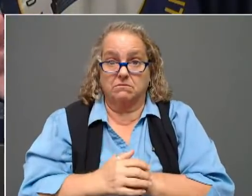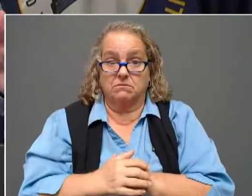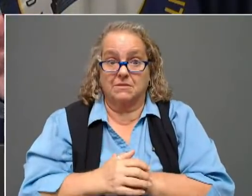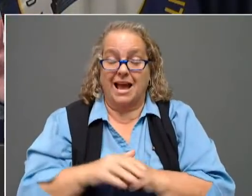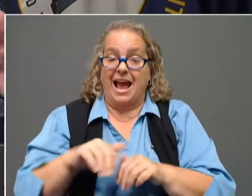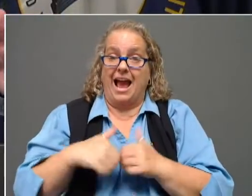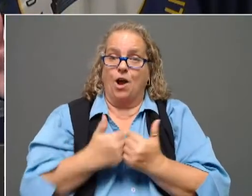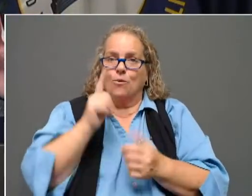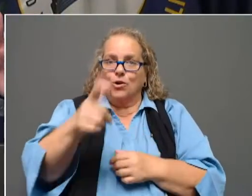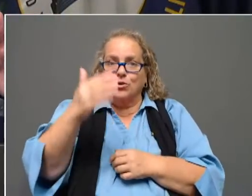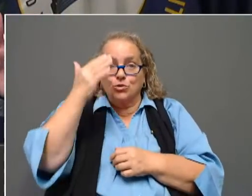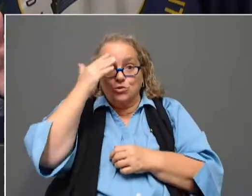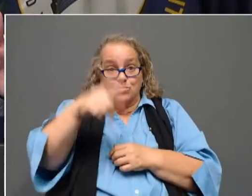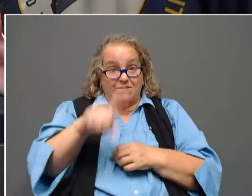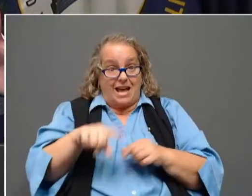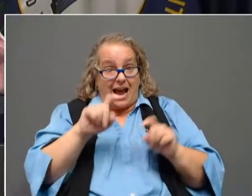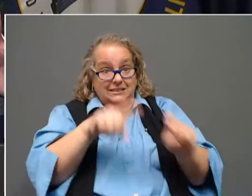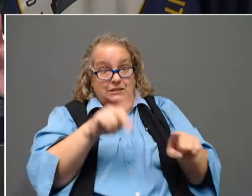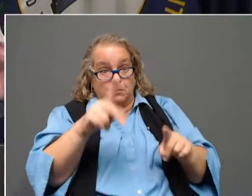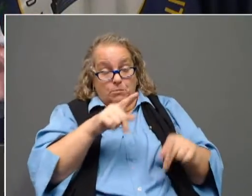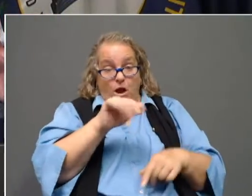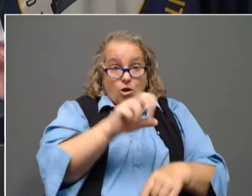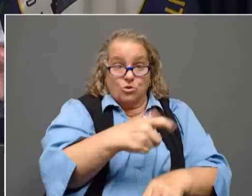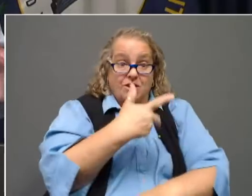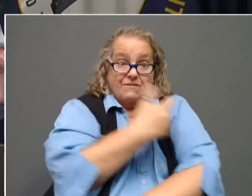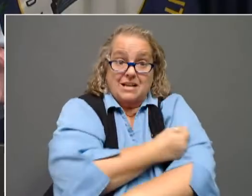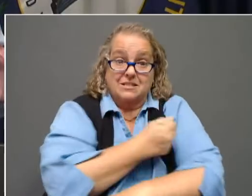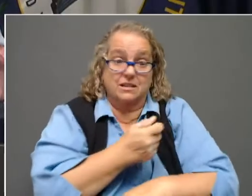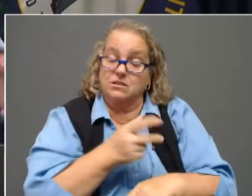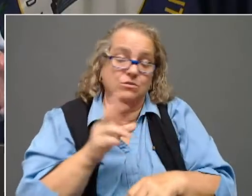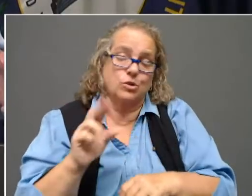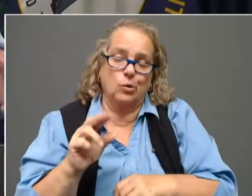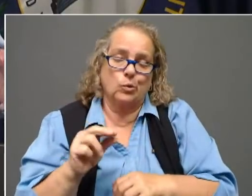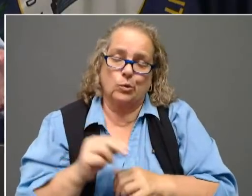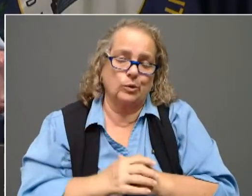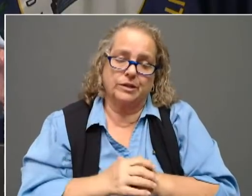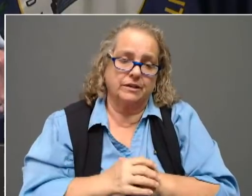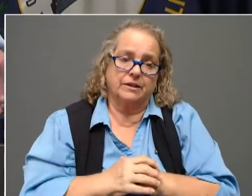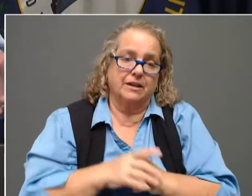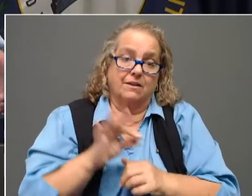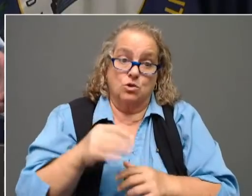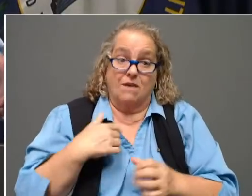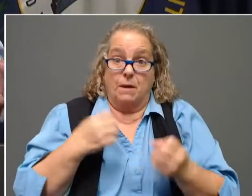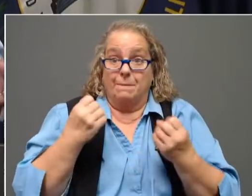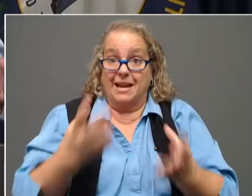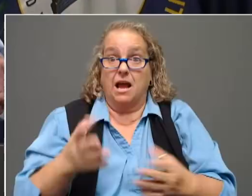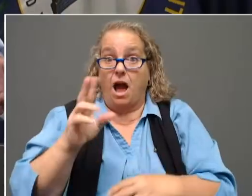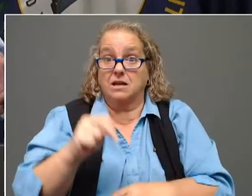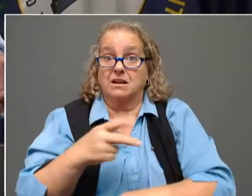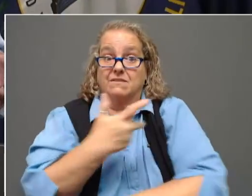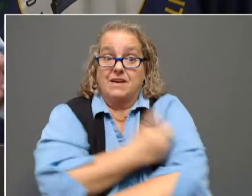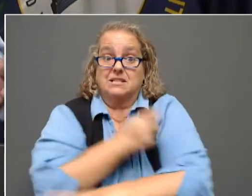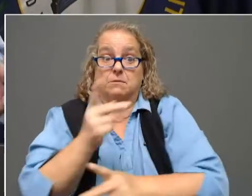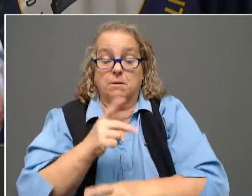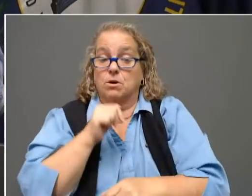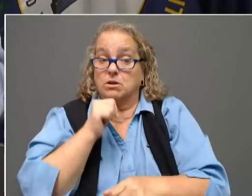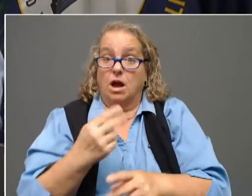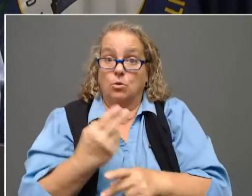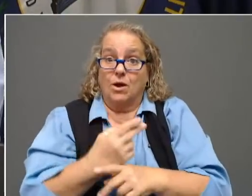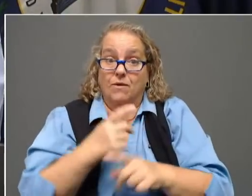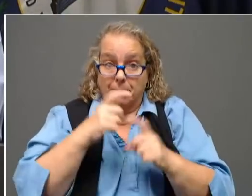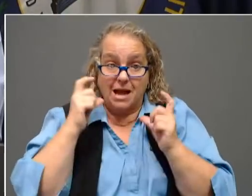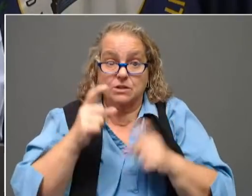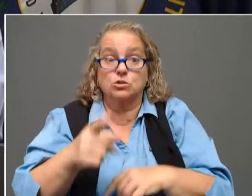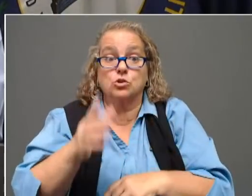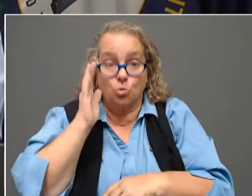you have to ask people if they're vaccinated? The answer is no, because if you got a whole bunch of unvaccinated people not wearing masks, you're going to have the